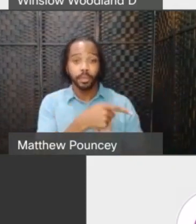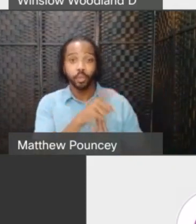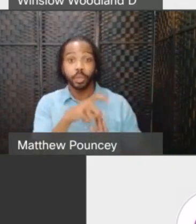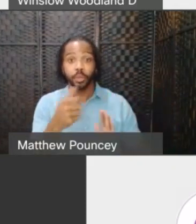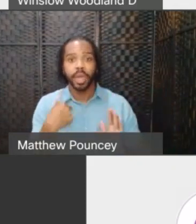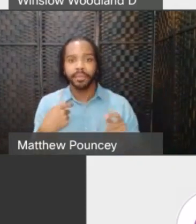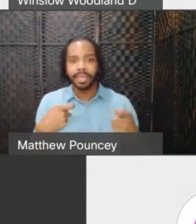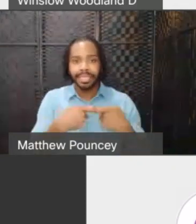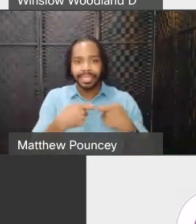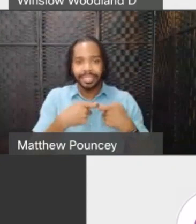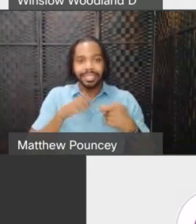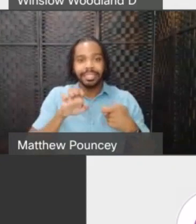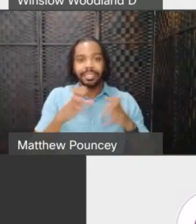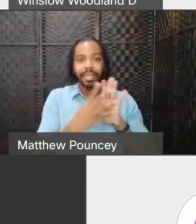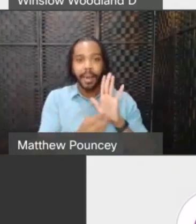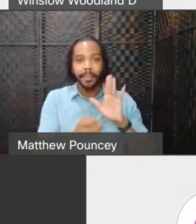e-copy or